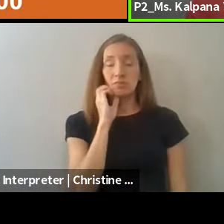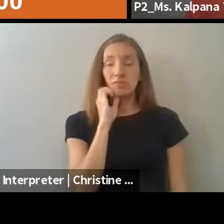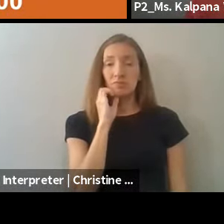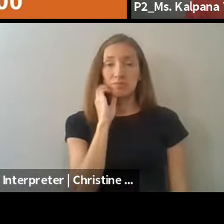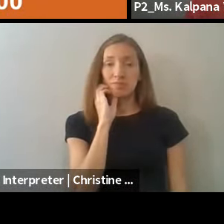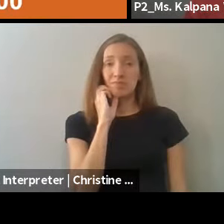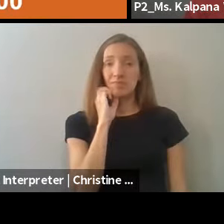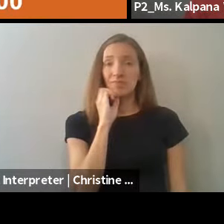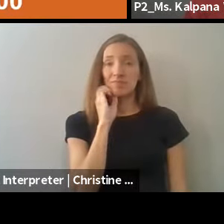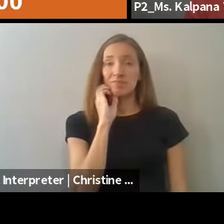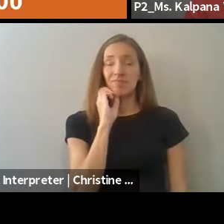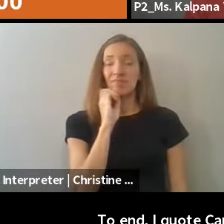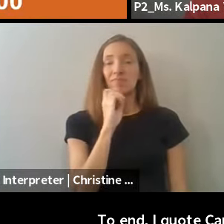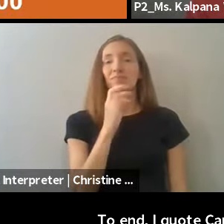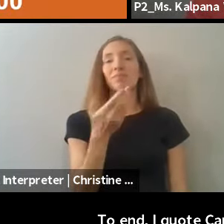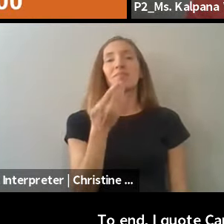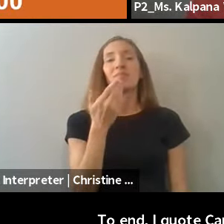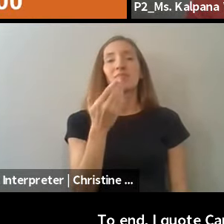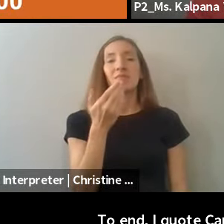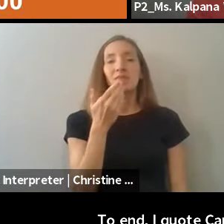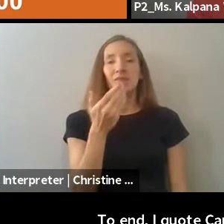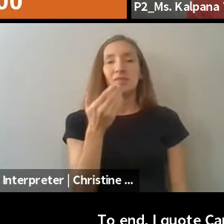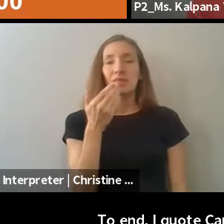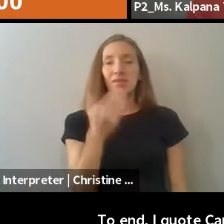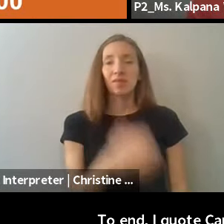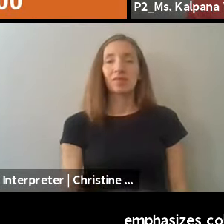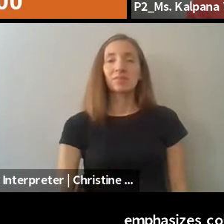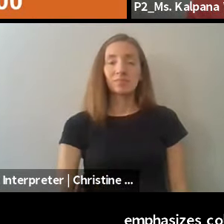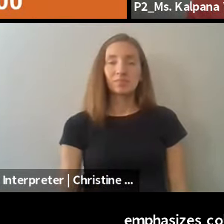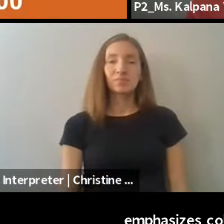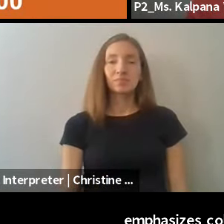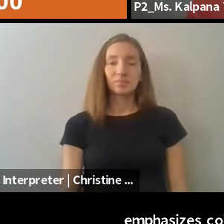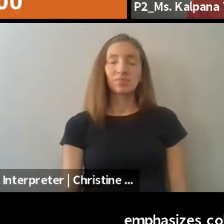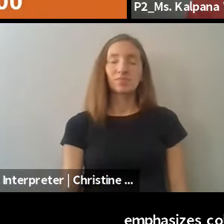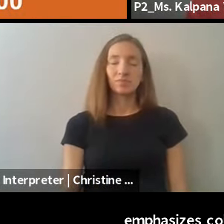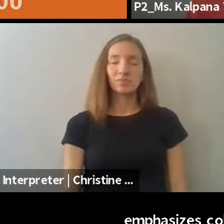Thank you very much for that, Kalpana.